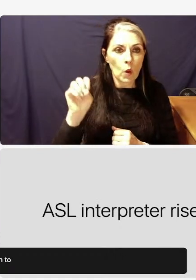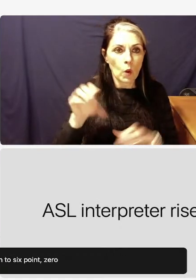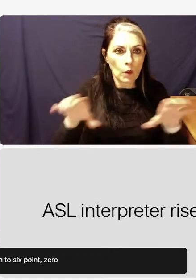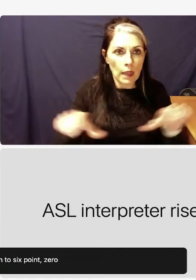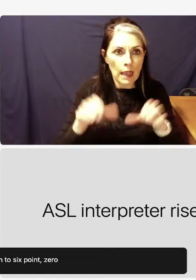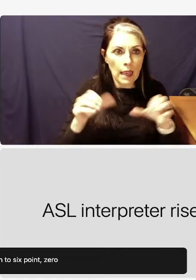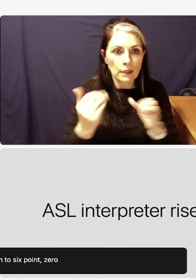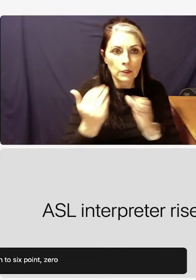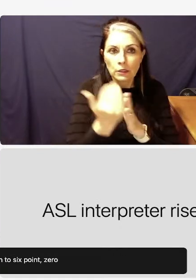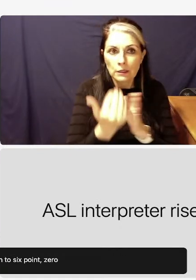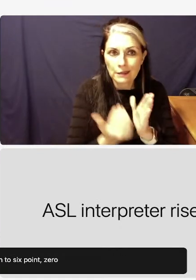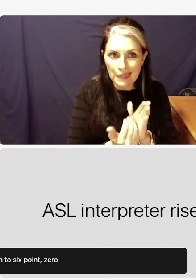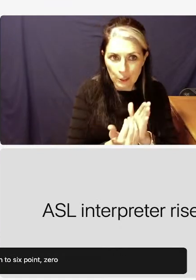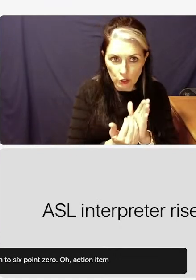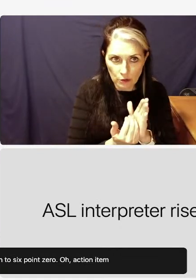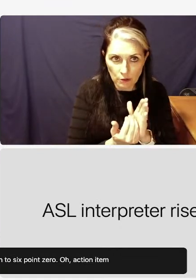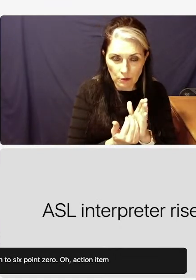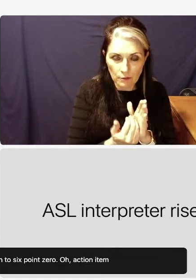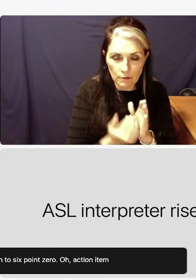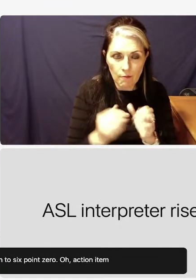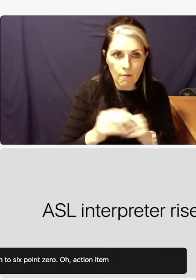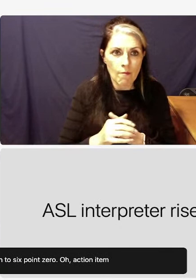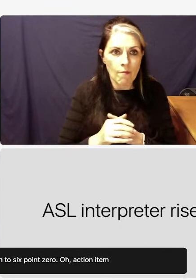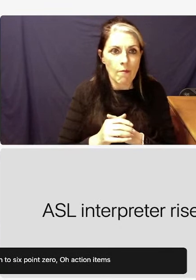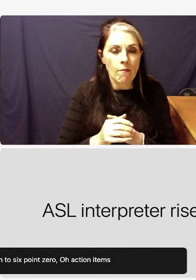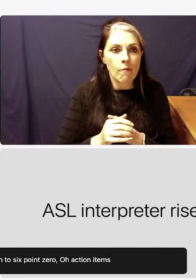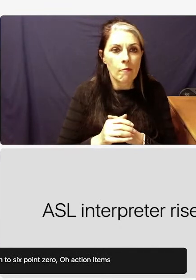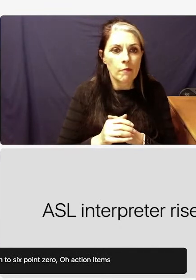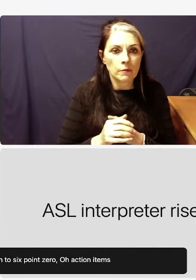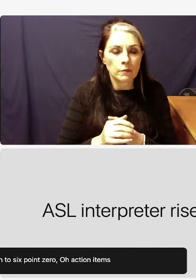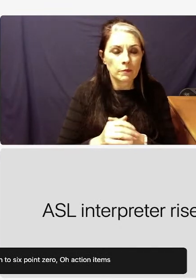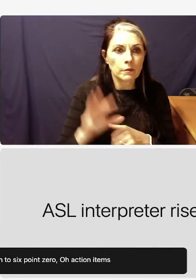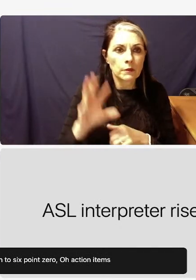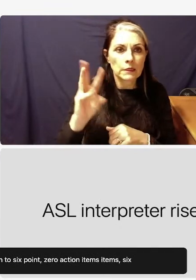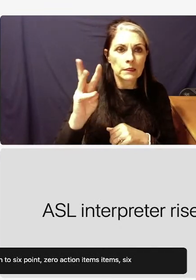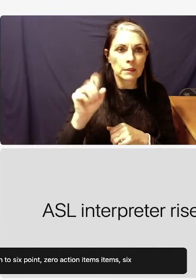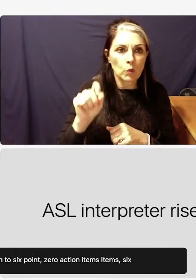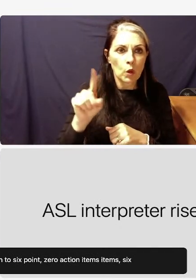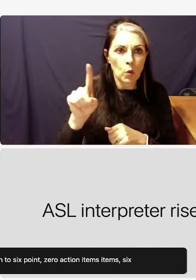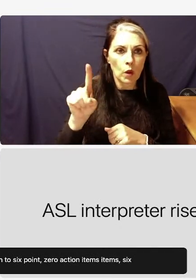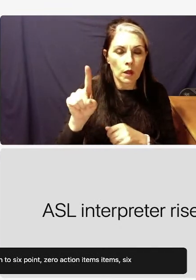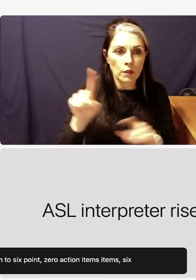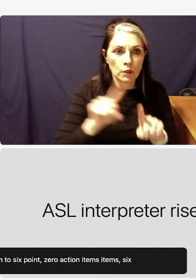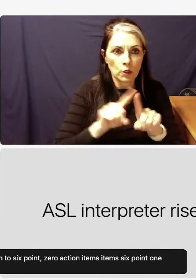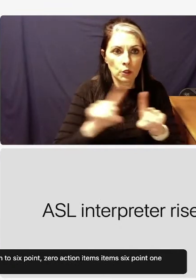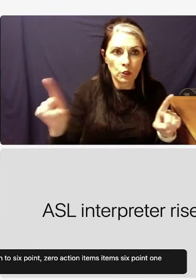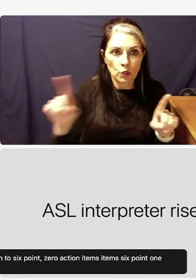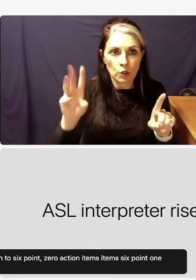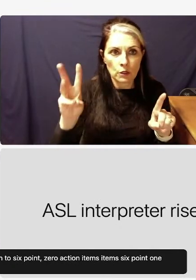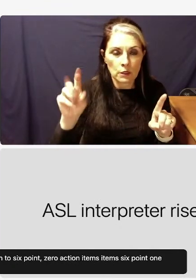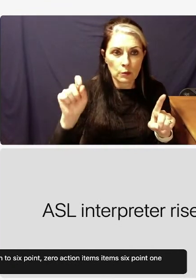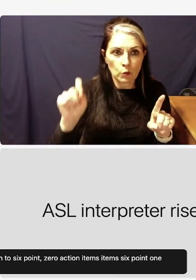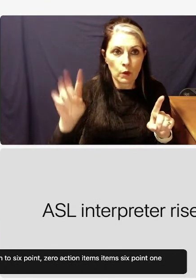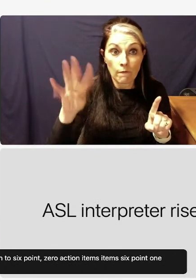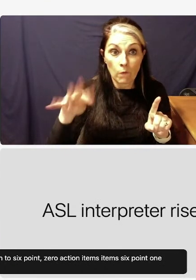session items items 6.1 through 6.44